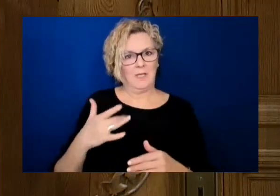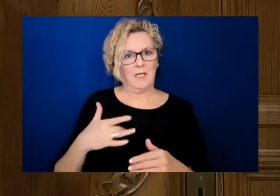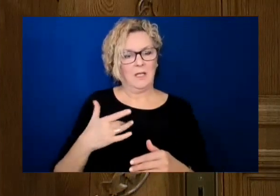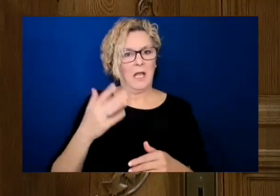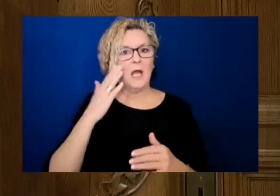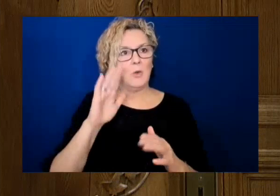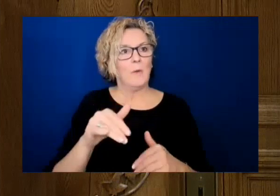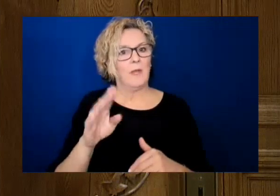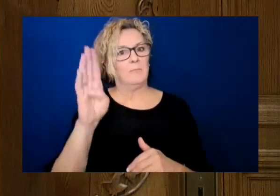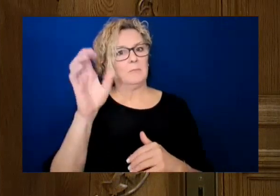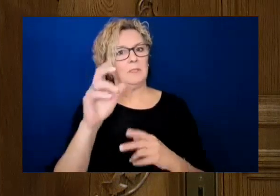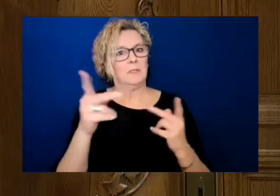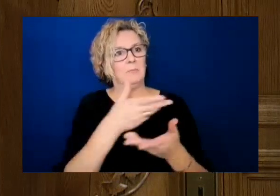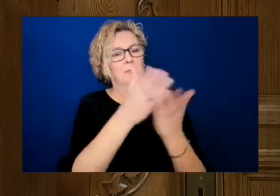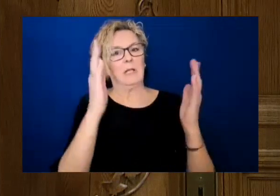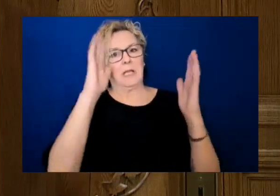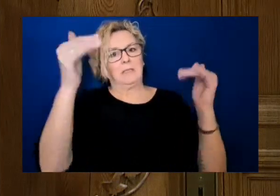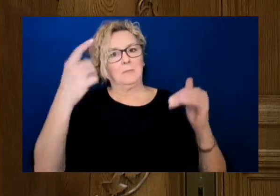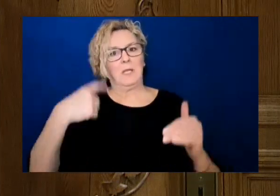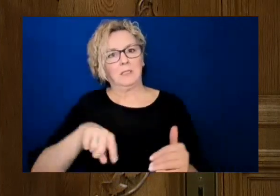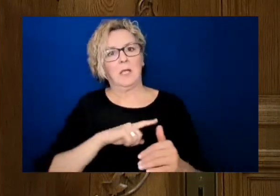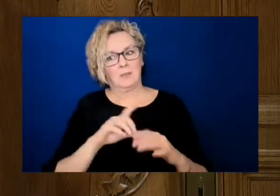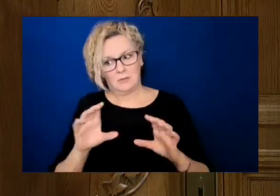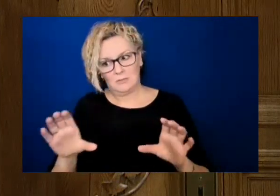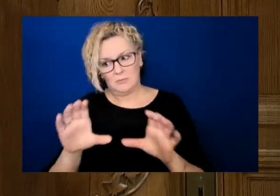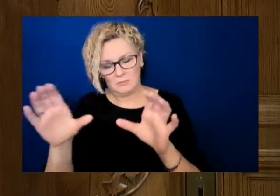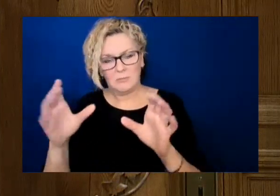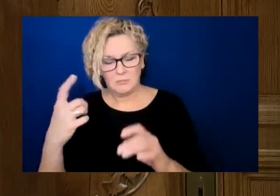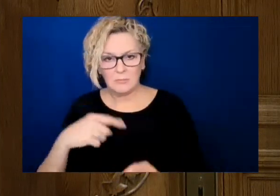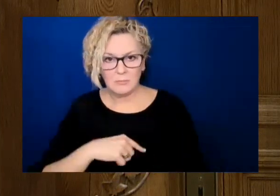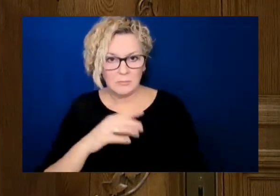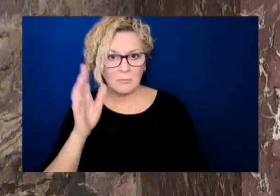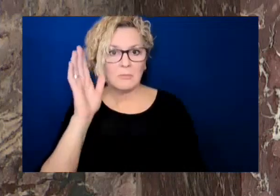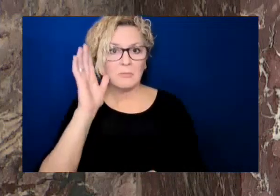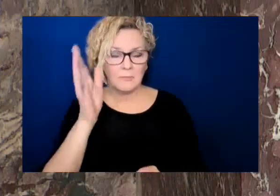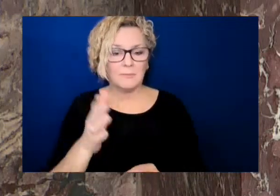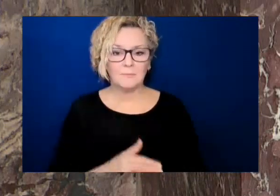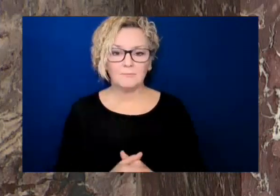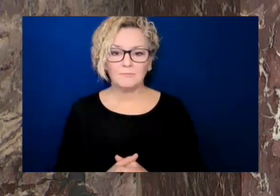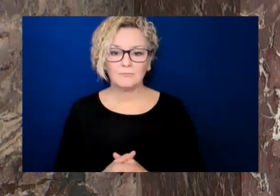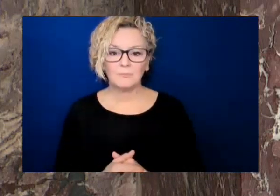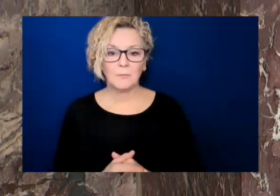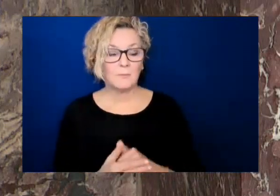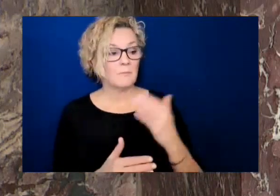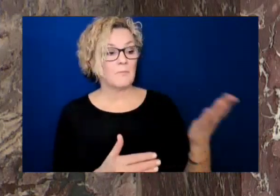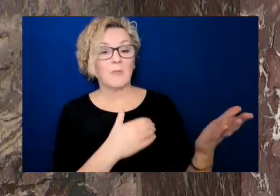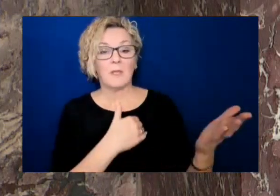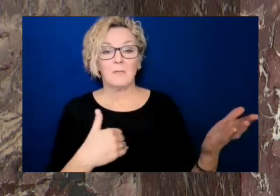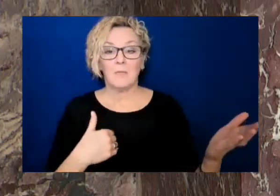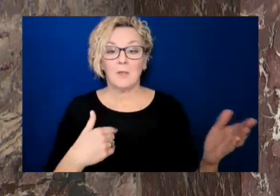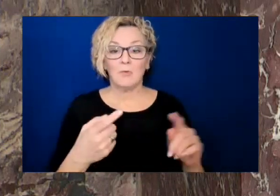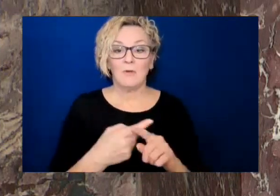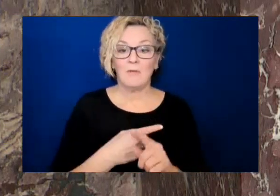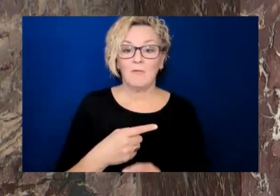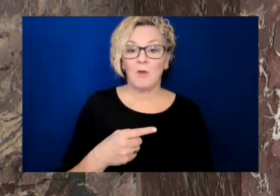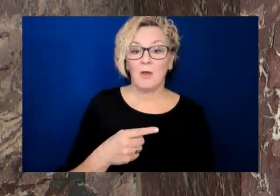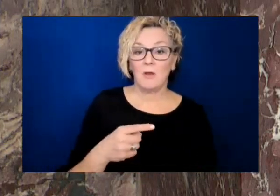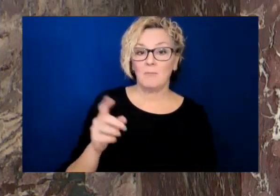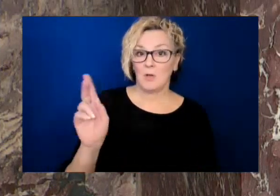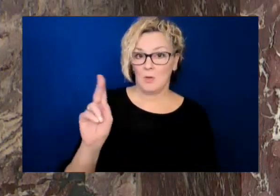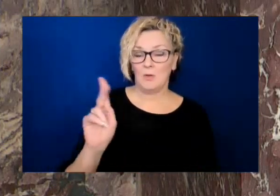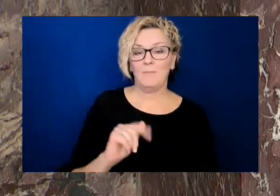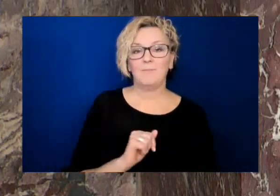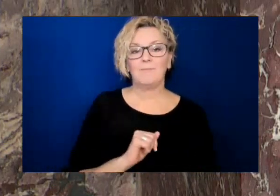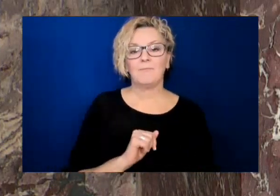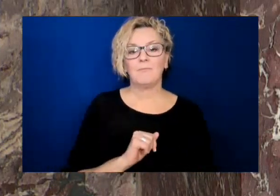Member for Vancouver-Langara. Thank you, Mr. Speaker. I really would urge the Premier to take a step back and